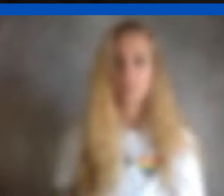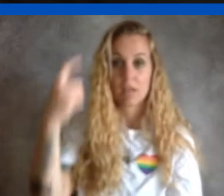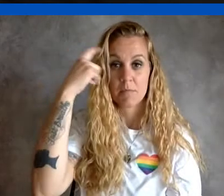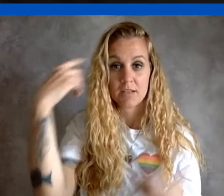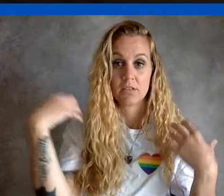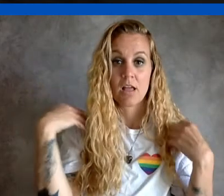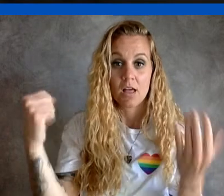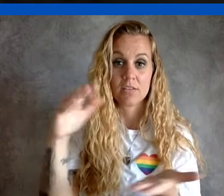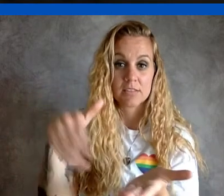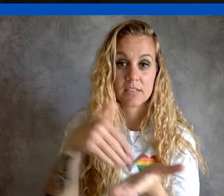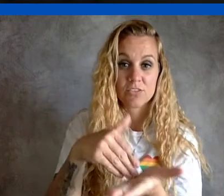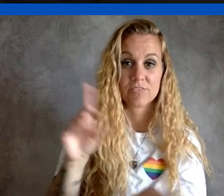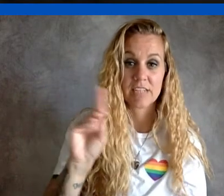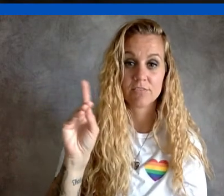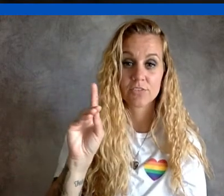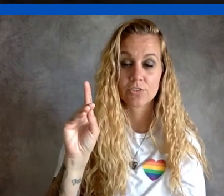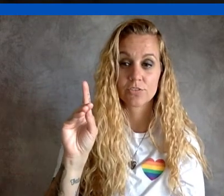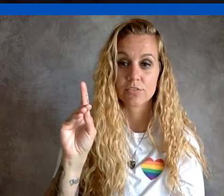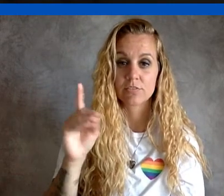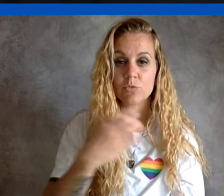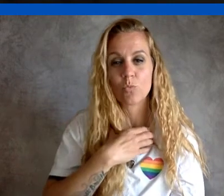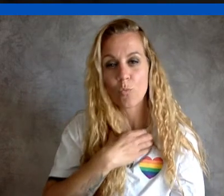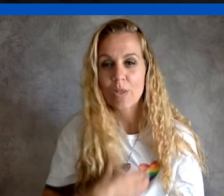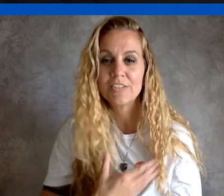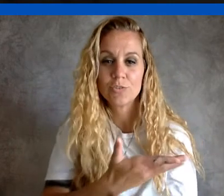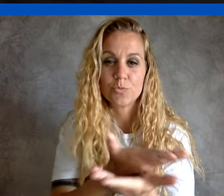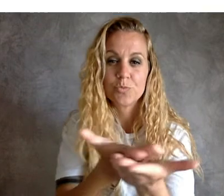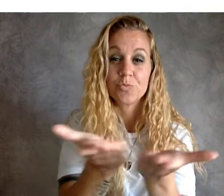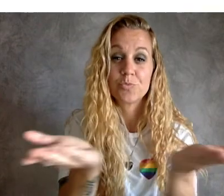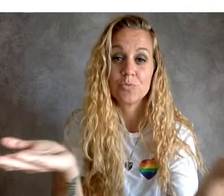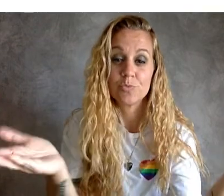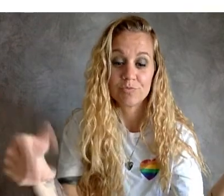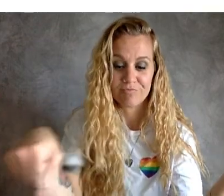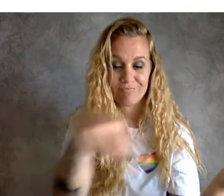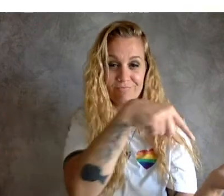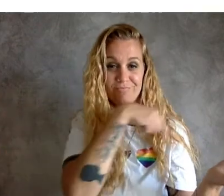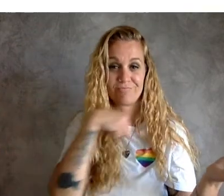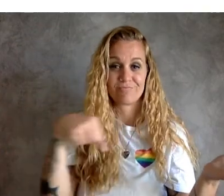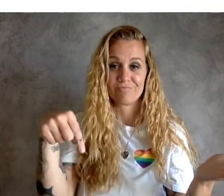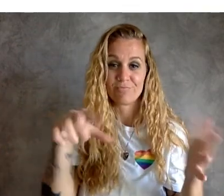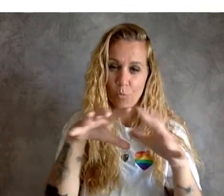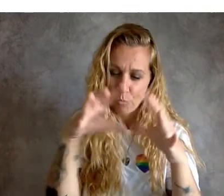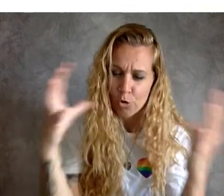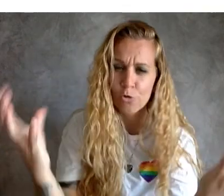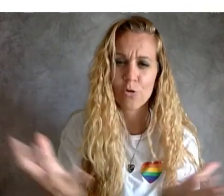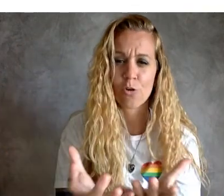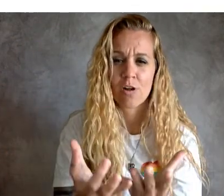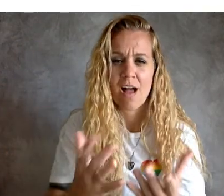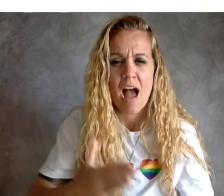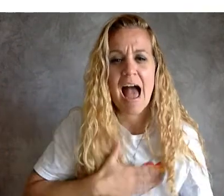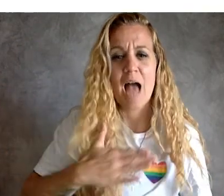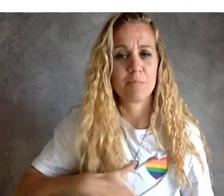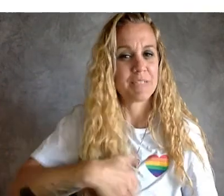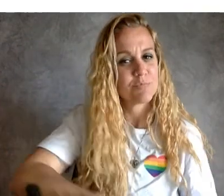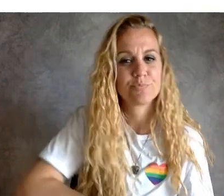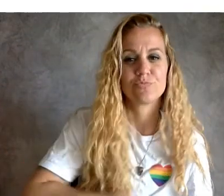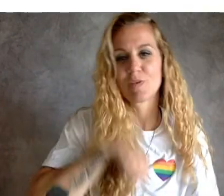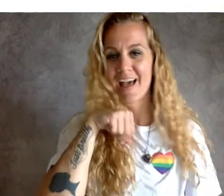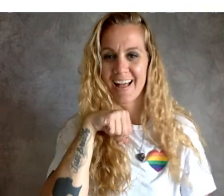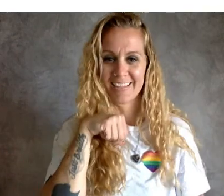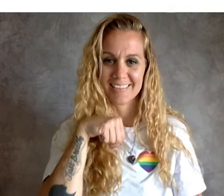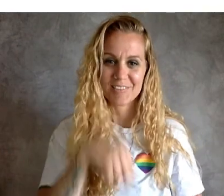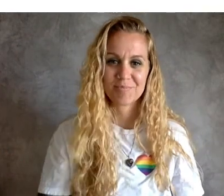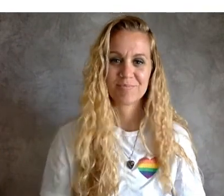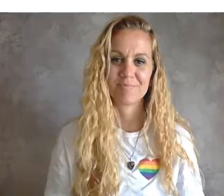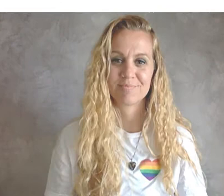happy, healthy, and thriving. Mental Health Center of Denver wishes all a happy Pride.